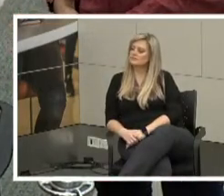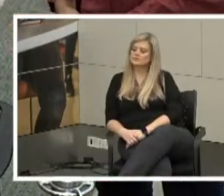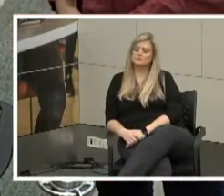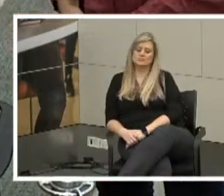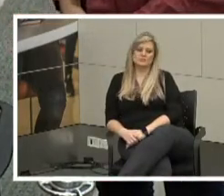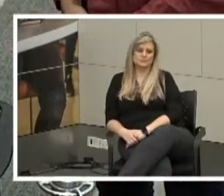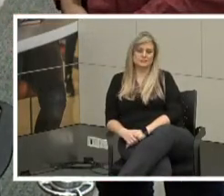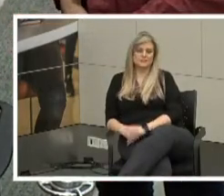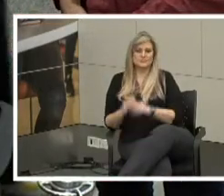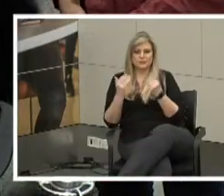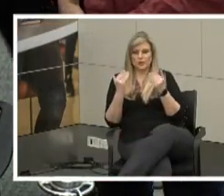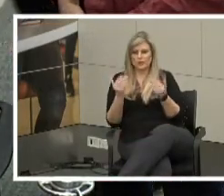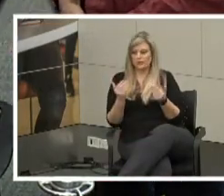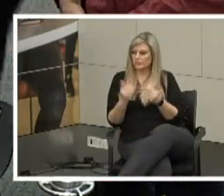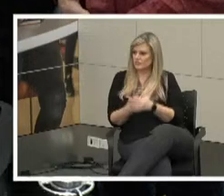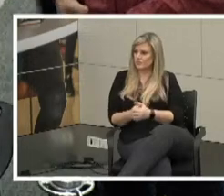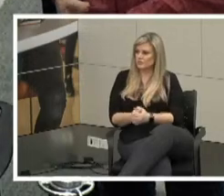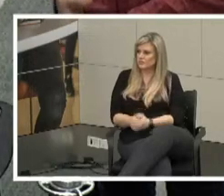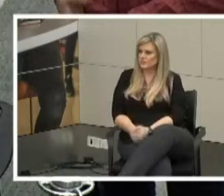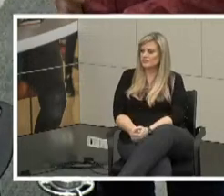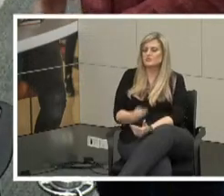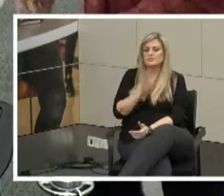okay go